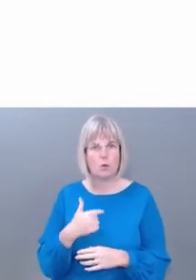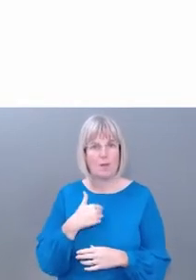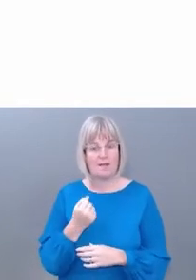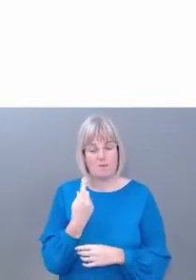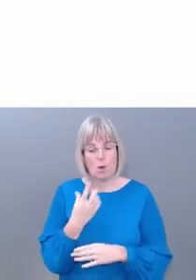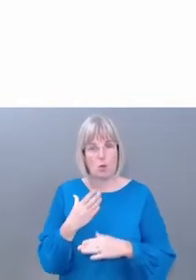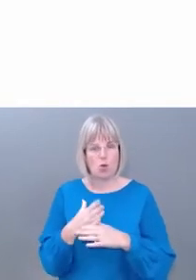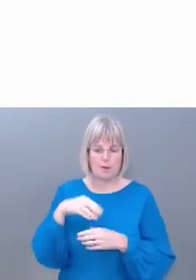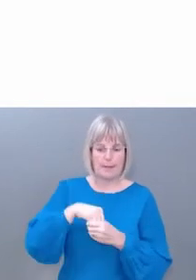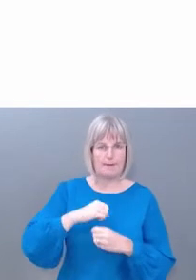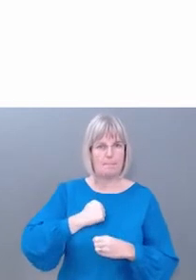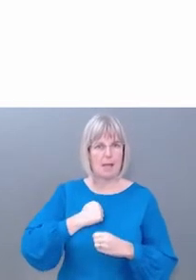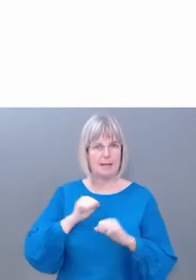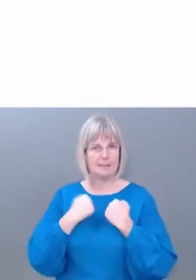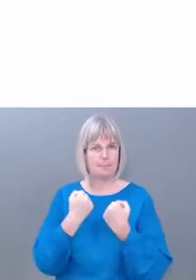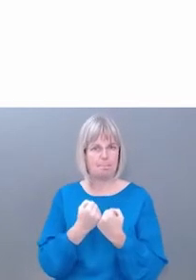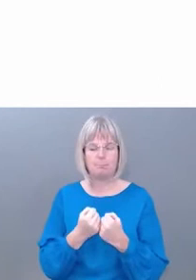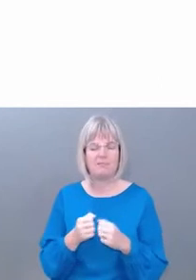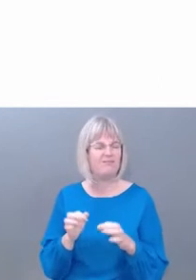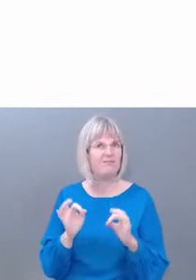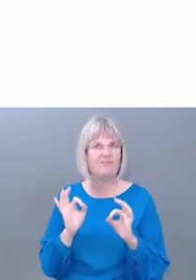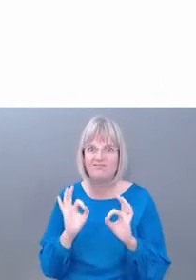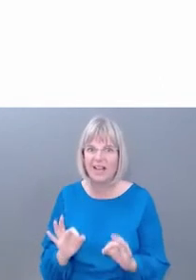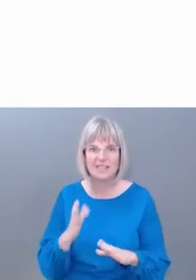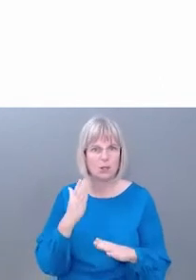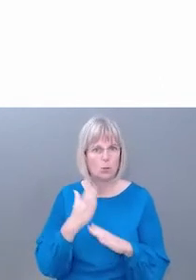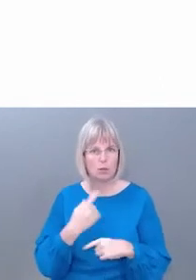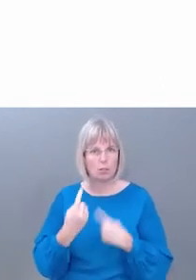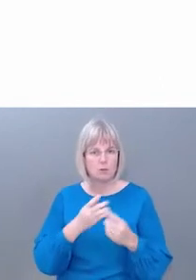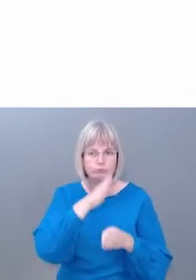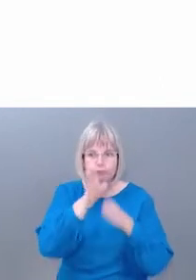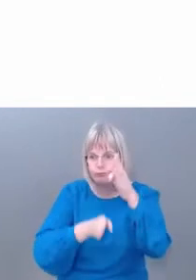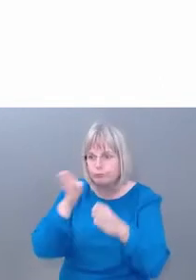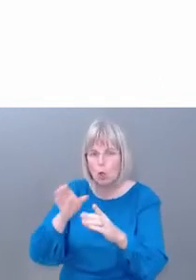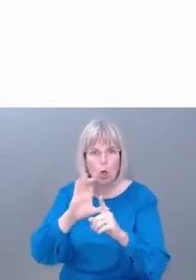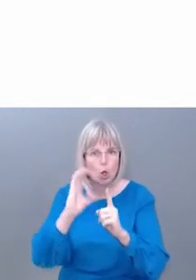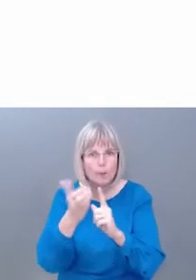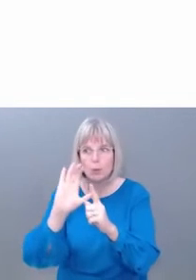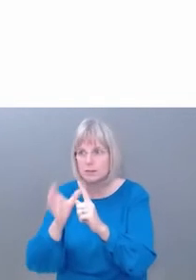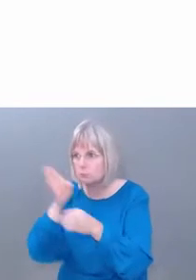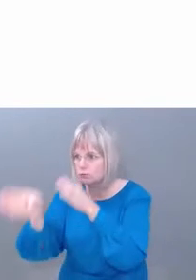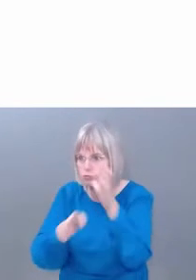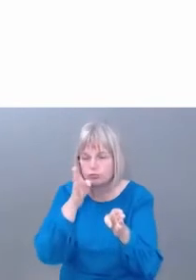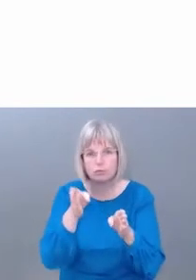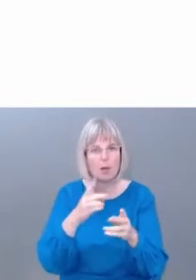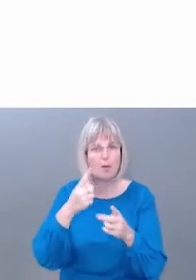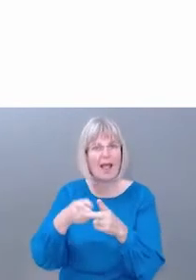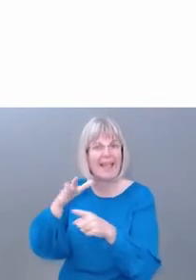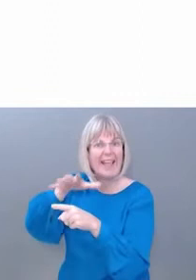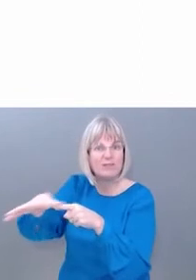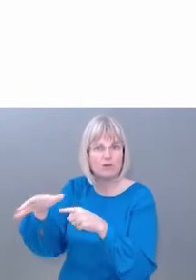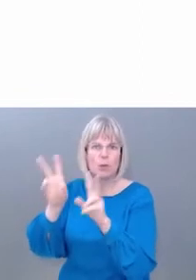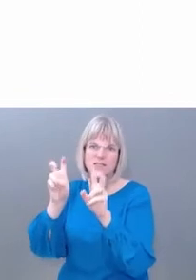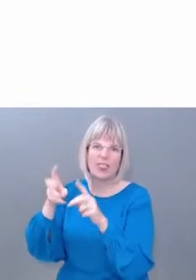does fantastic work meeting communities, going out, influencing the system, and also a Children and Young People's post as well,